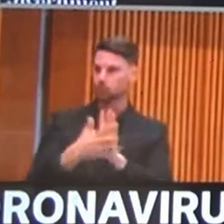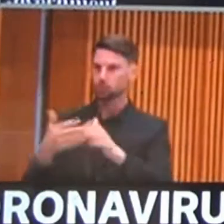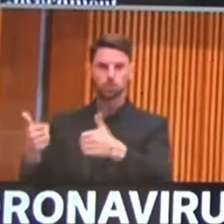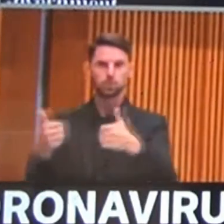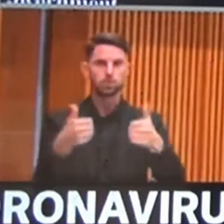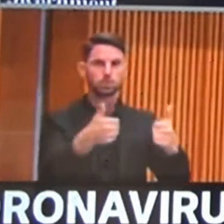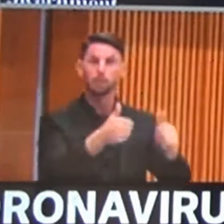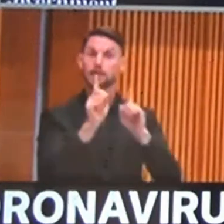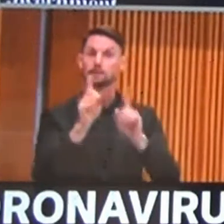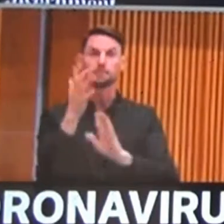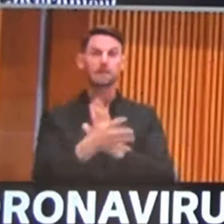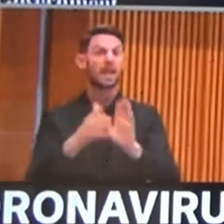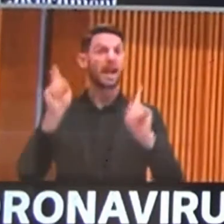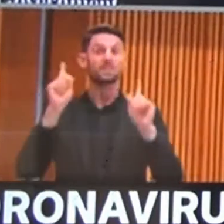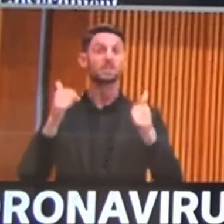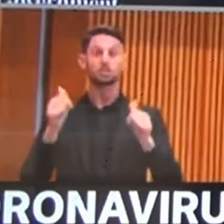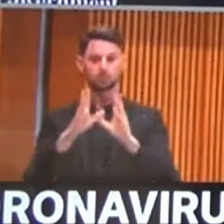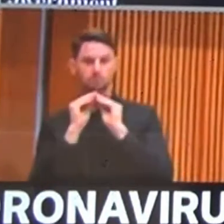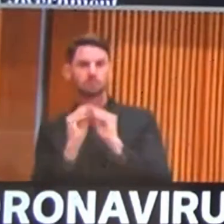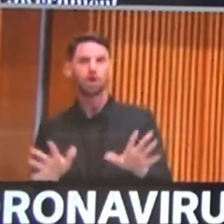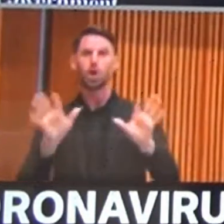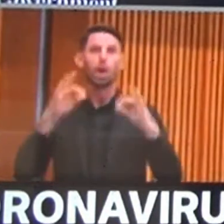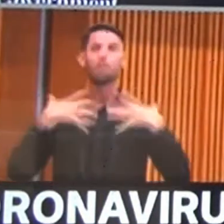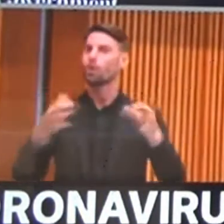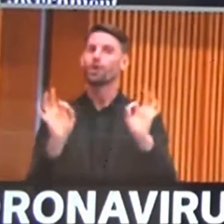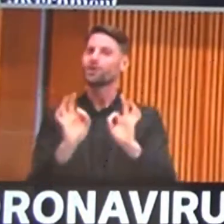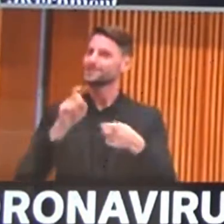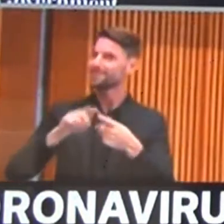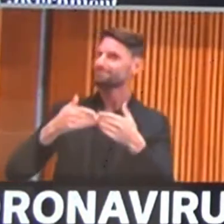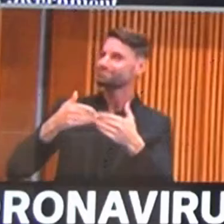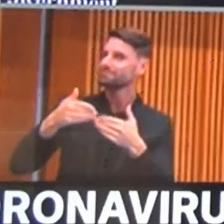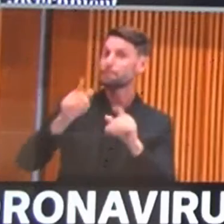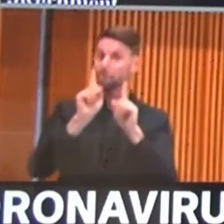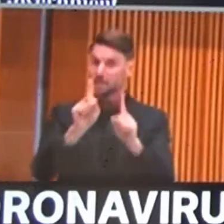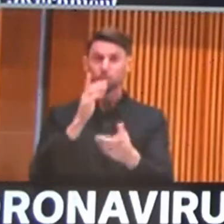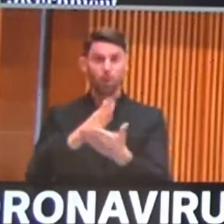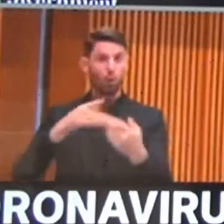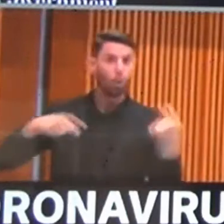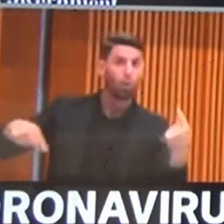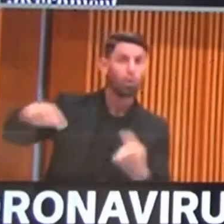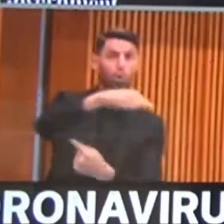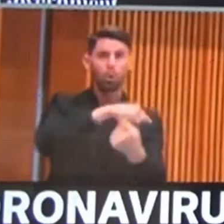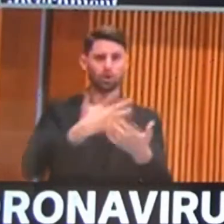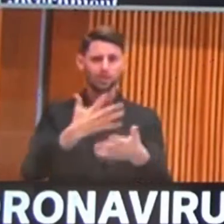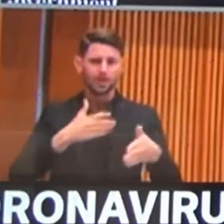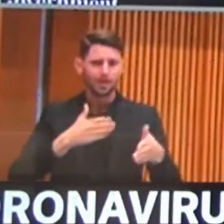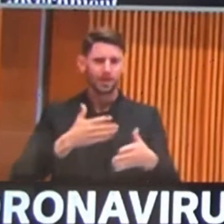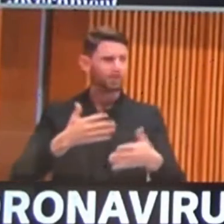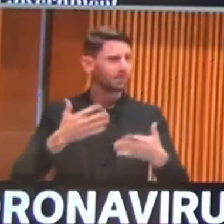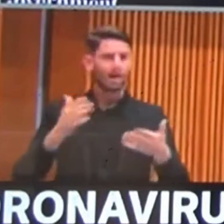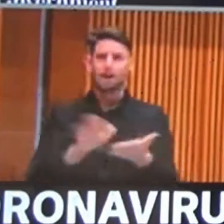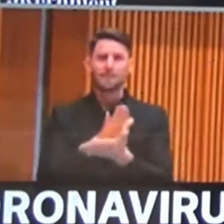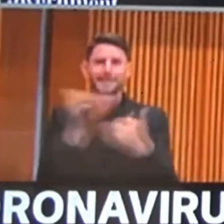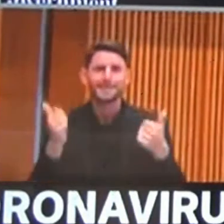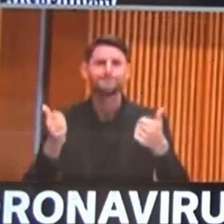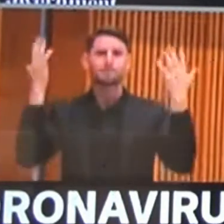have eradicated community transmission. But as a country, all of this hard work and sacrifice has meant